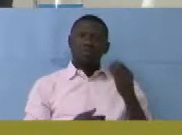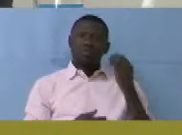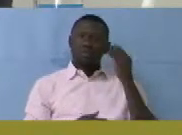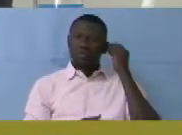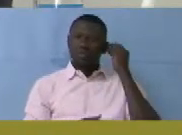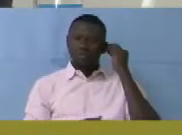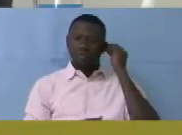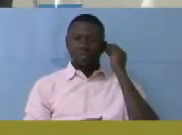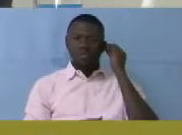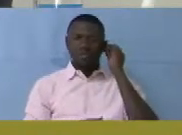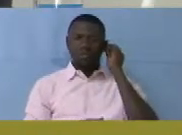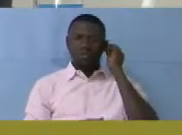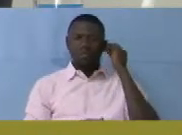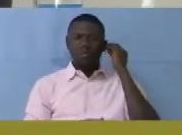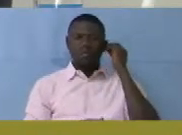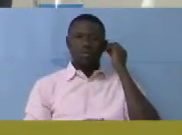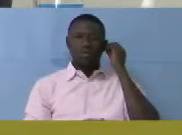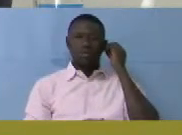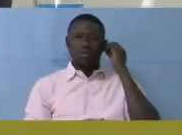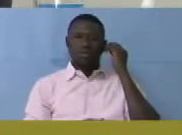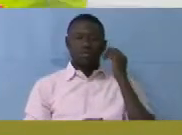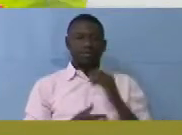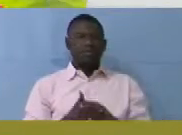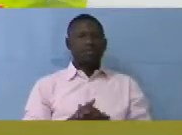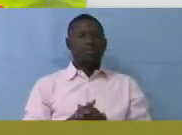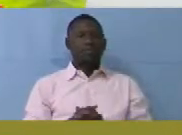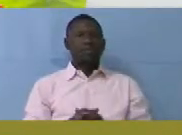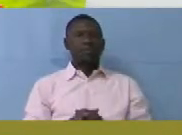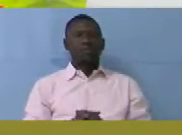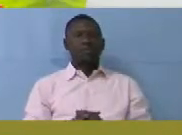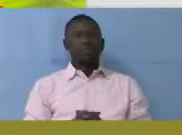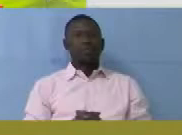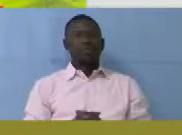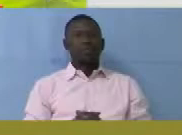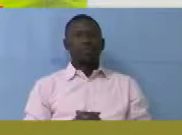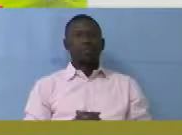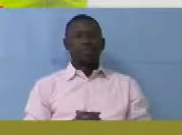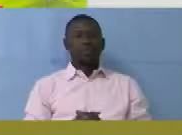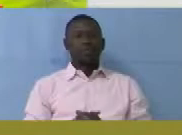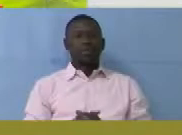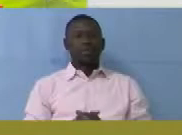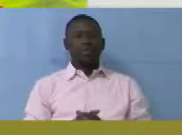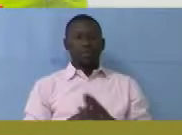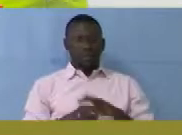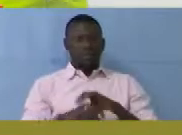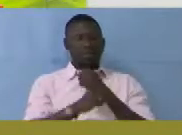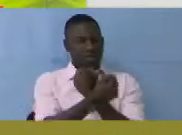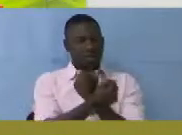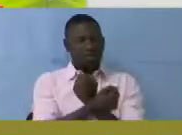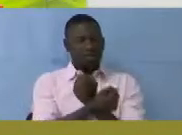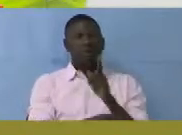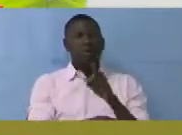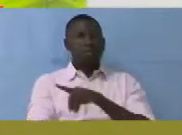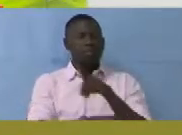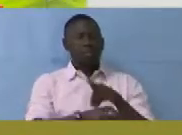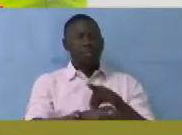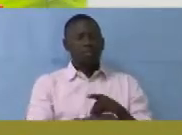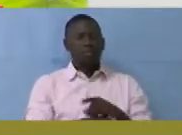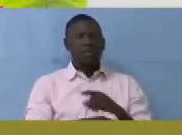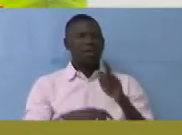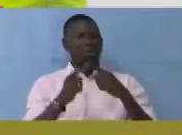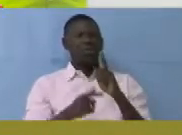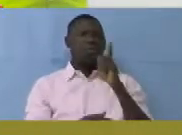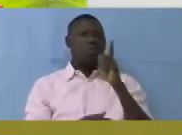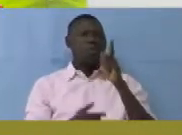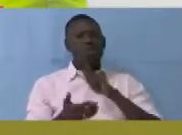Dumala. So I was at detention. Yeah, muta yam sendi dula killing. Nearly a week, I think. Na mera wa